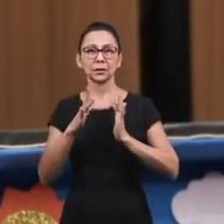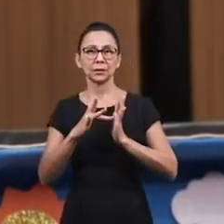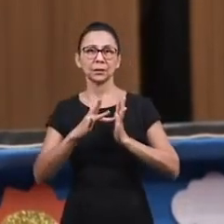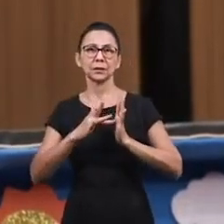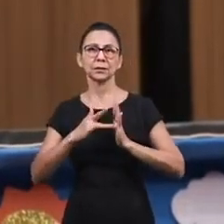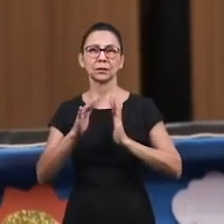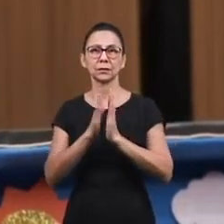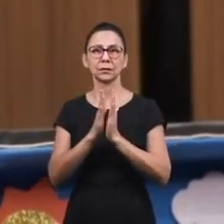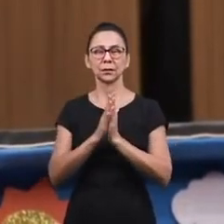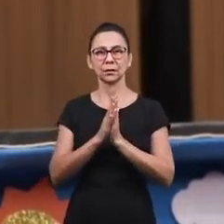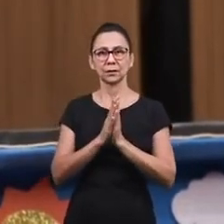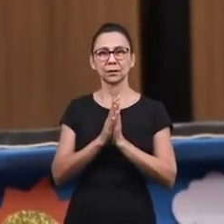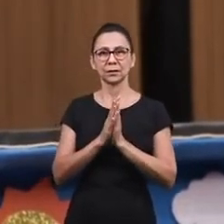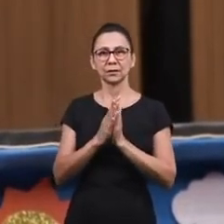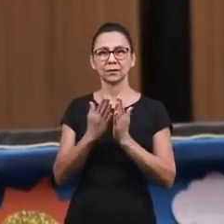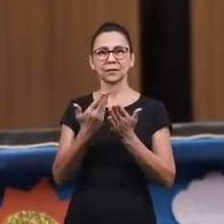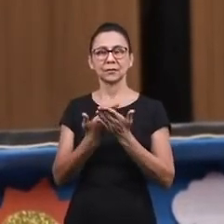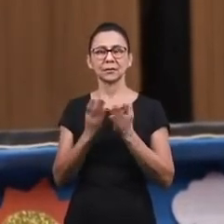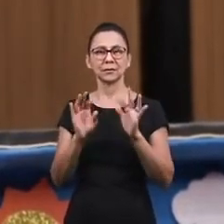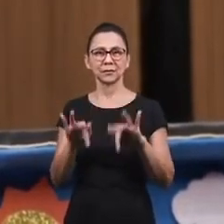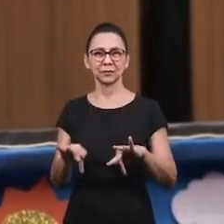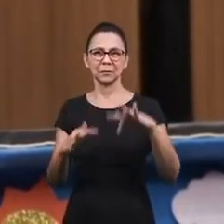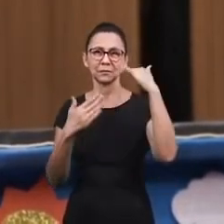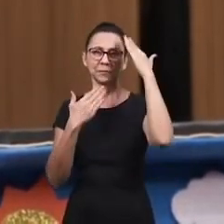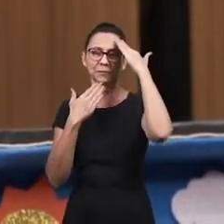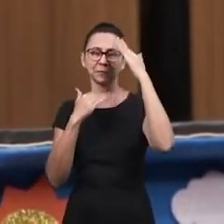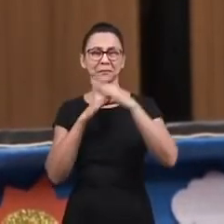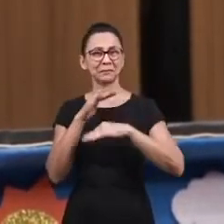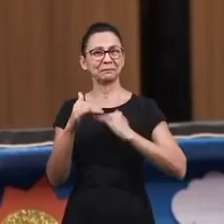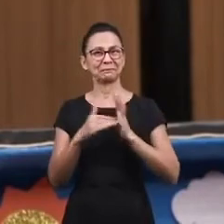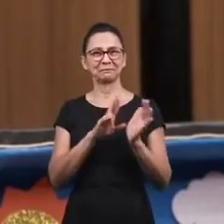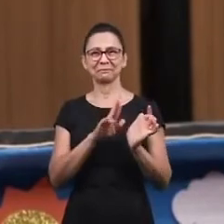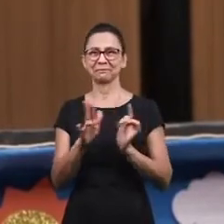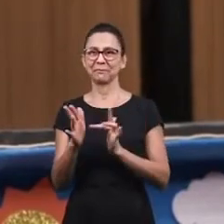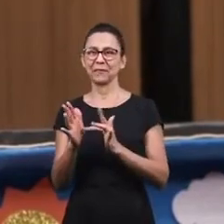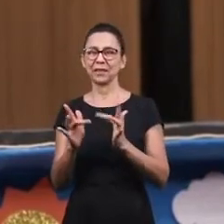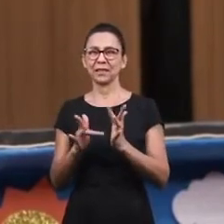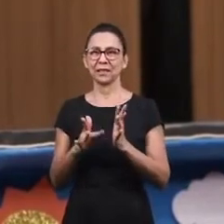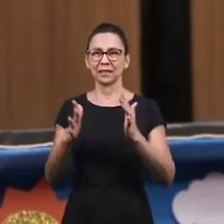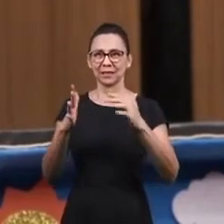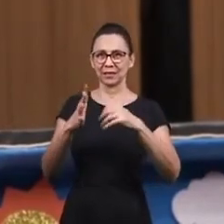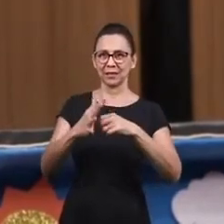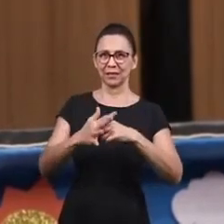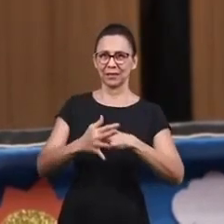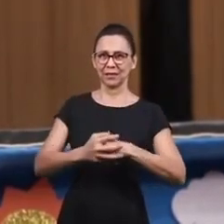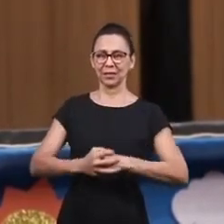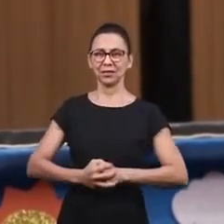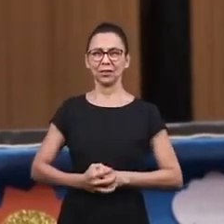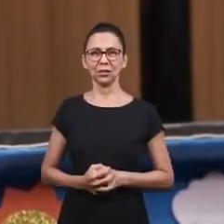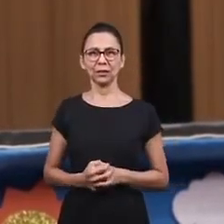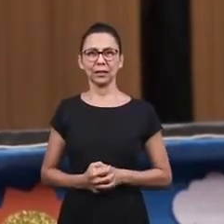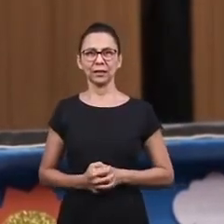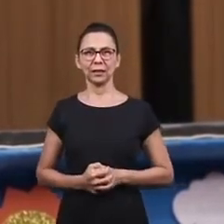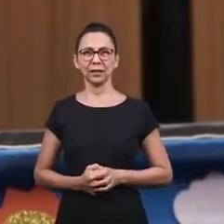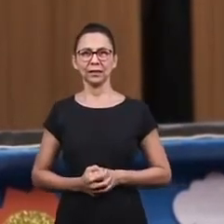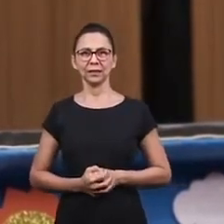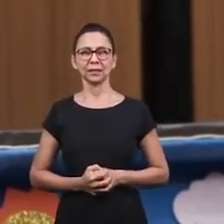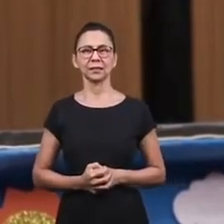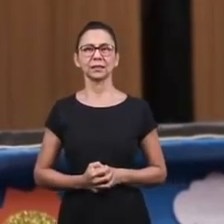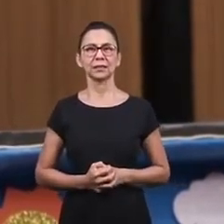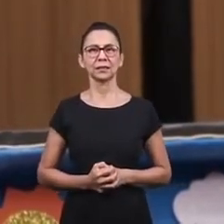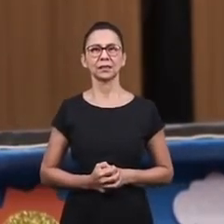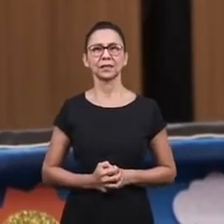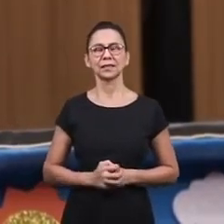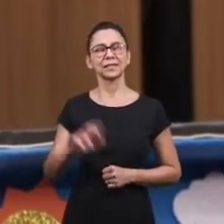knowing Jesus. We pray, ending this class and glorifying you for everything. In the name of Jesus,